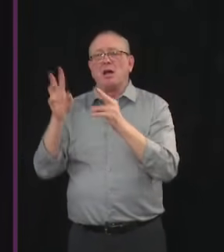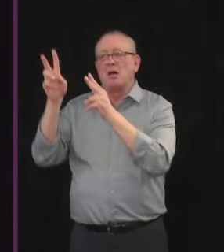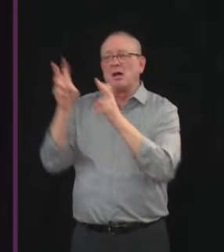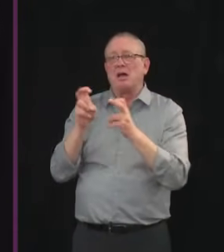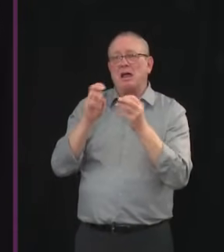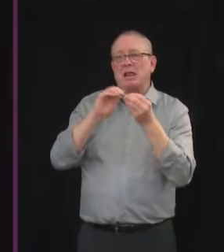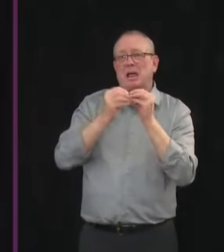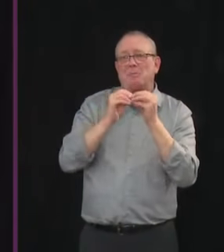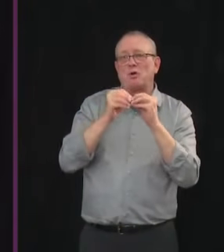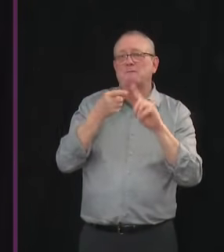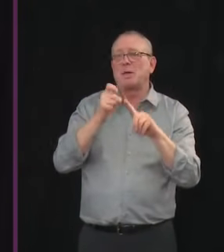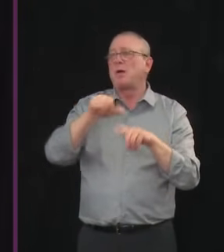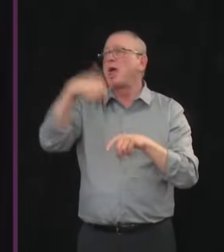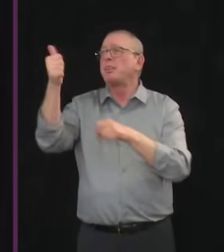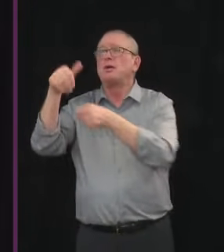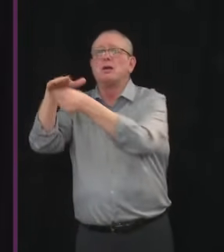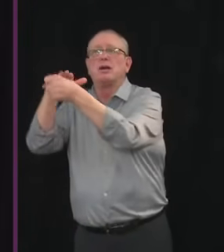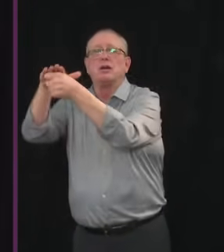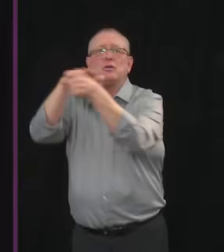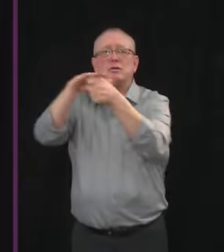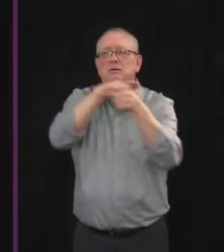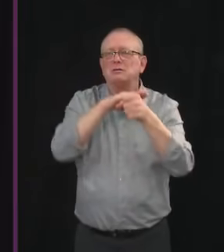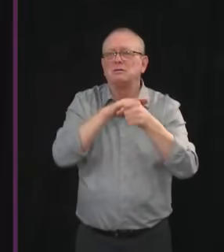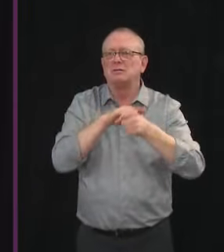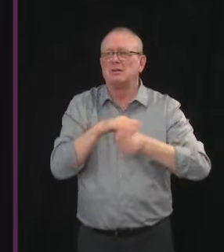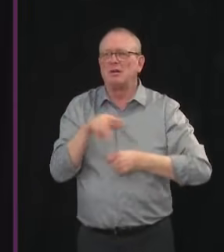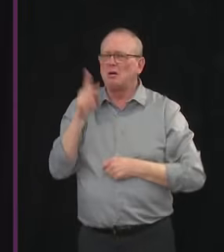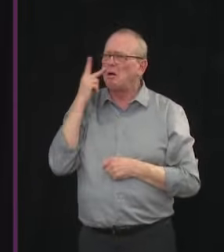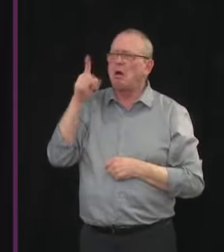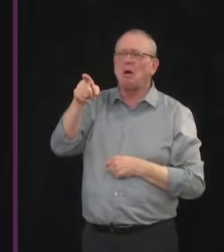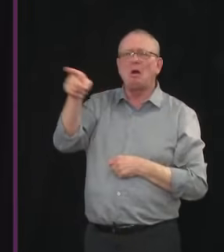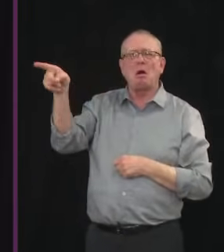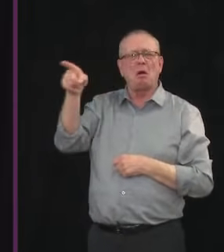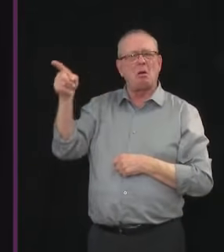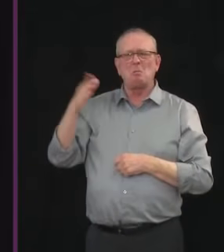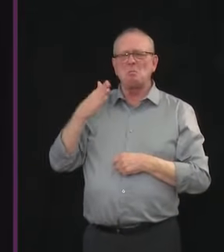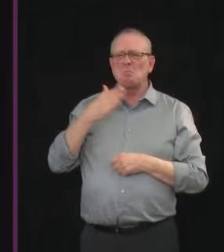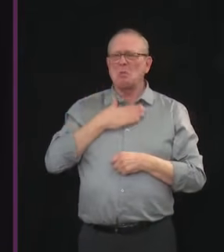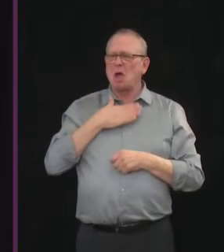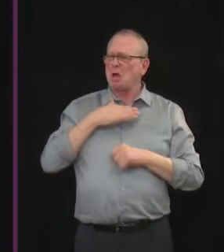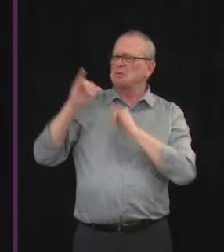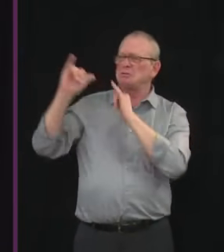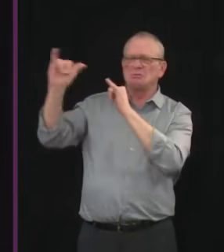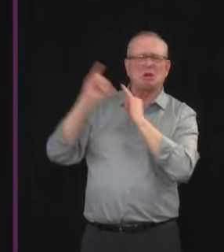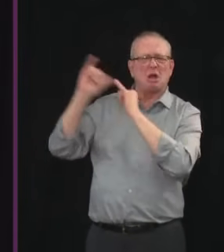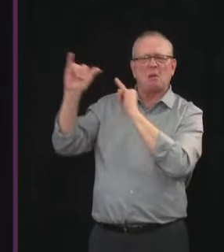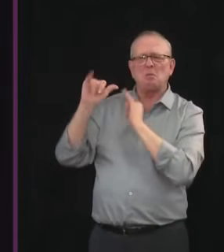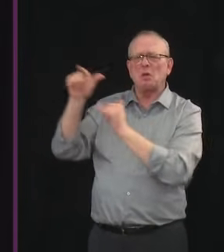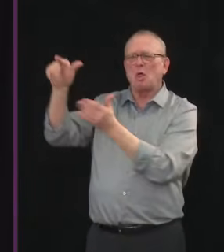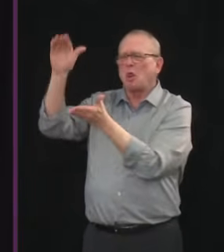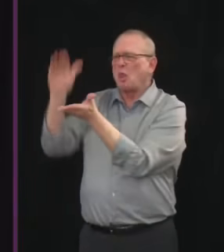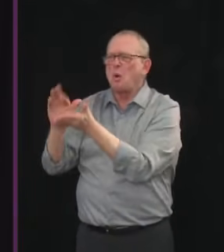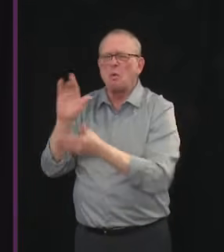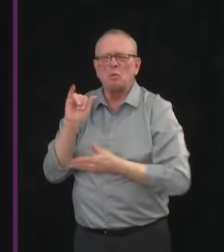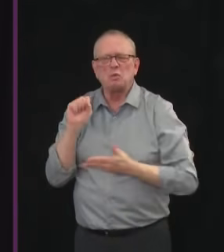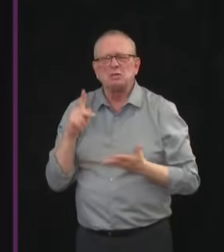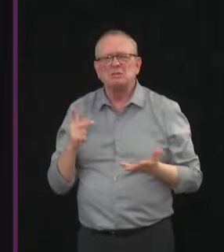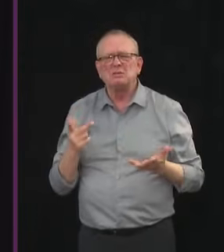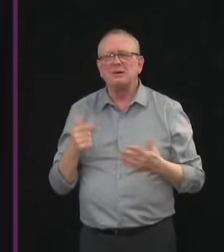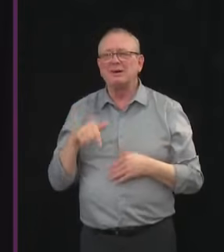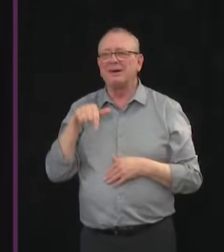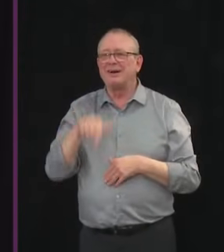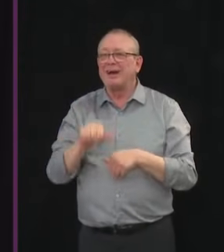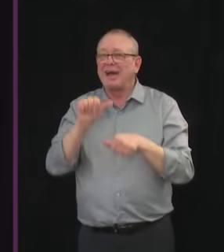operation has a relatively low risk of a COVID-19 outbreak. What does Alberta's industry-specific data show about the risk